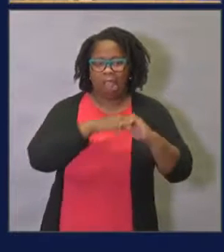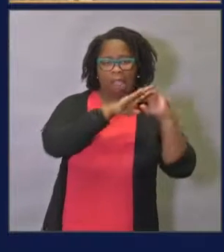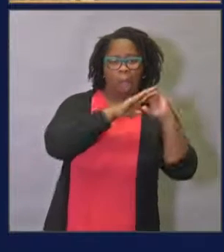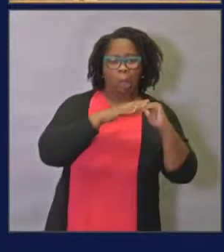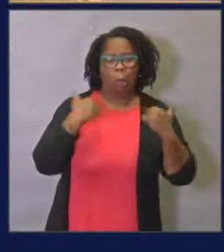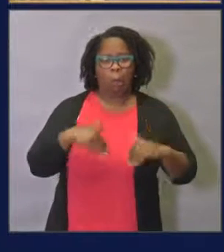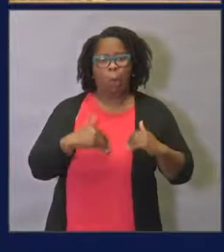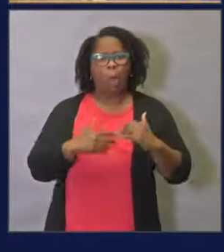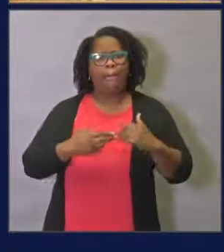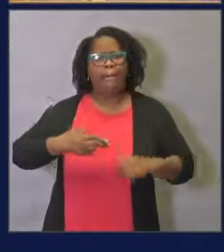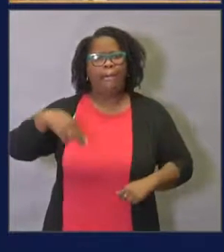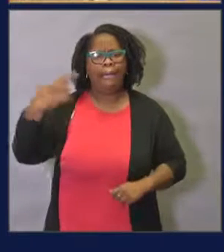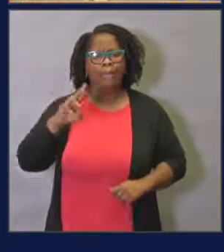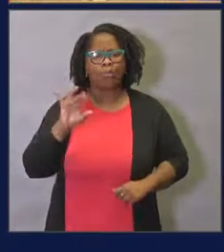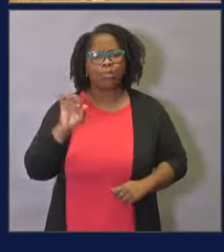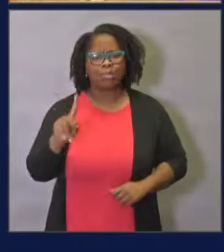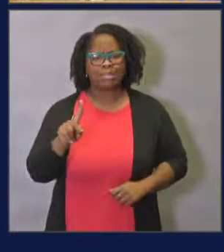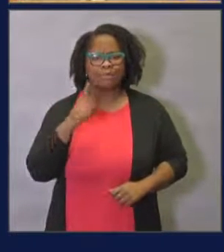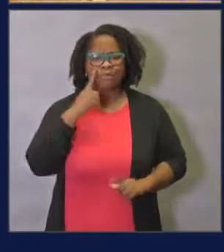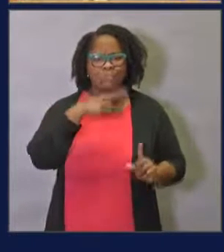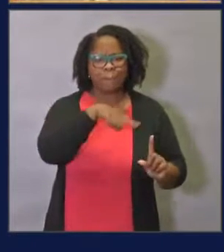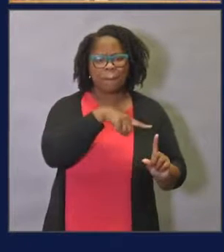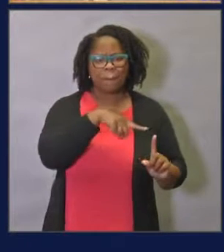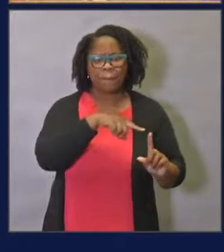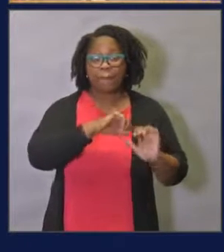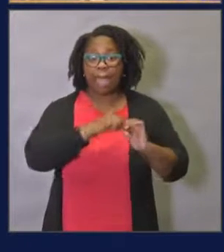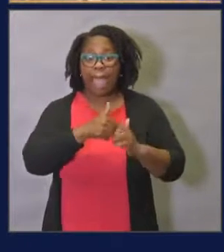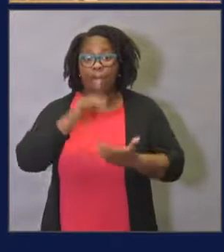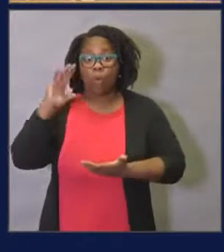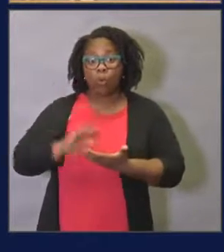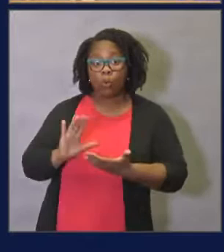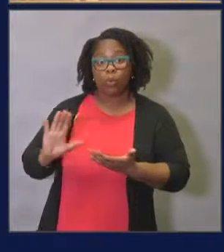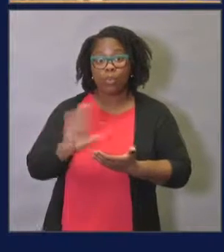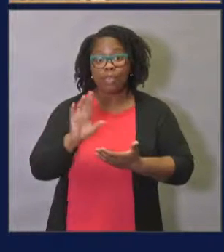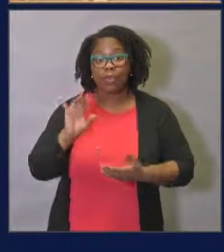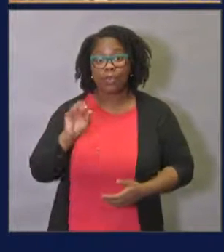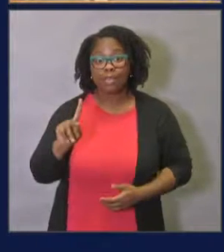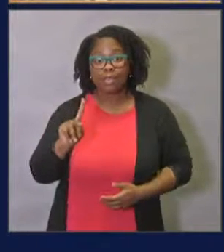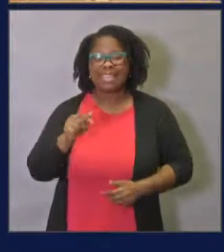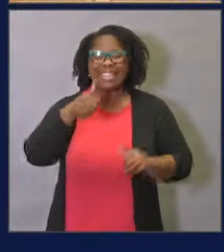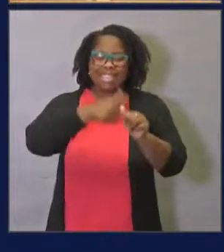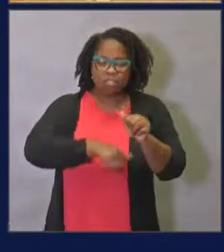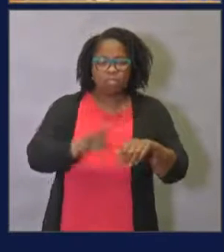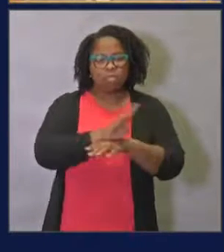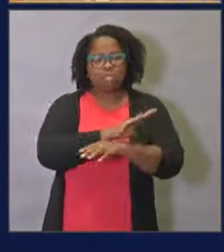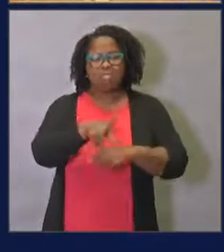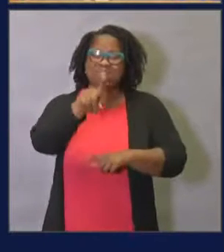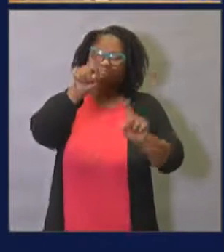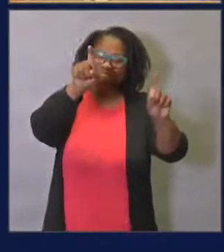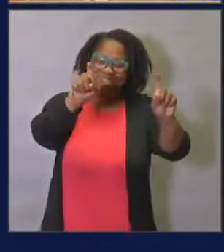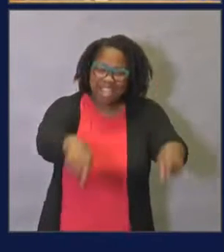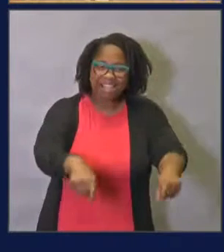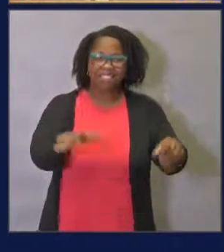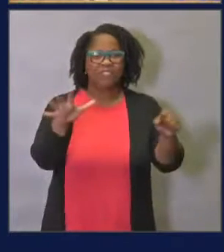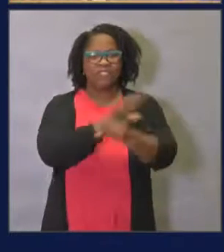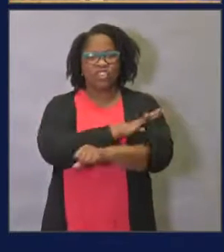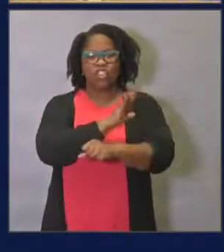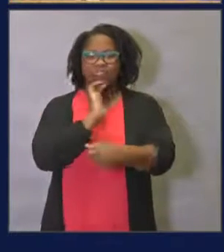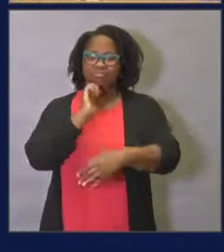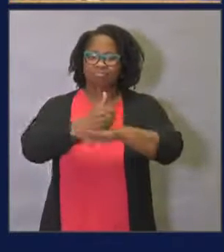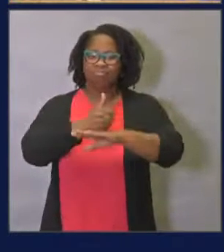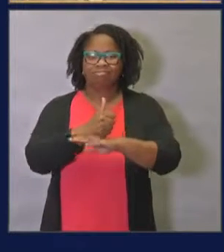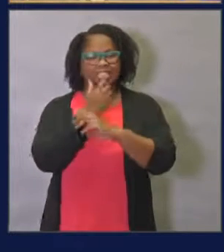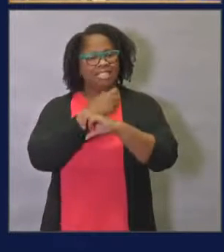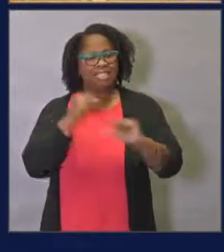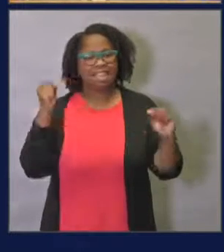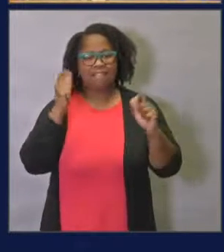high. The only way to reduce their risk is if every business is fully implementing the safety modifications